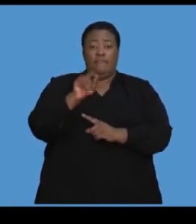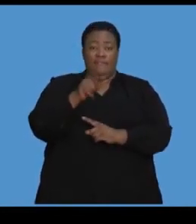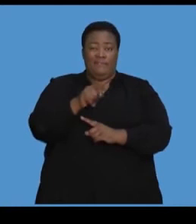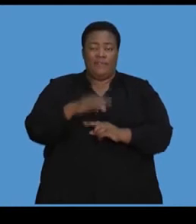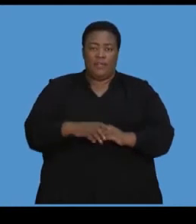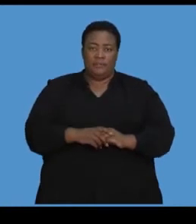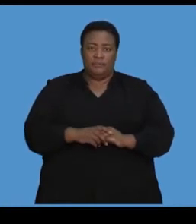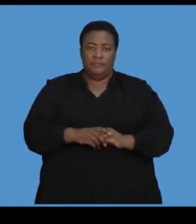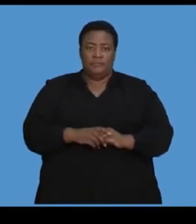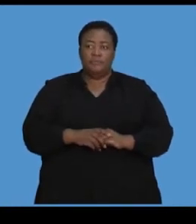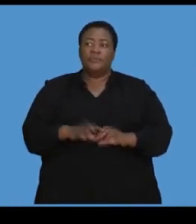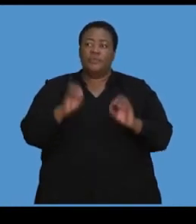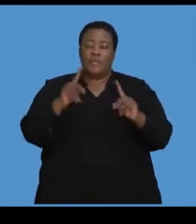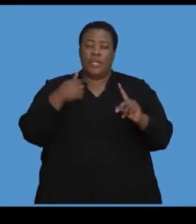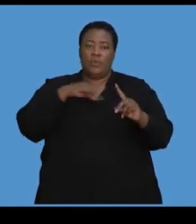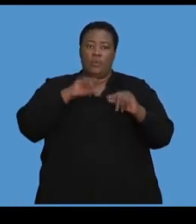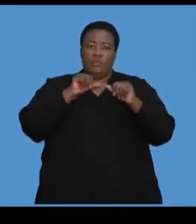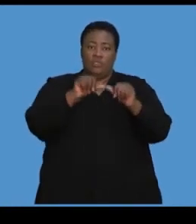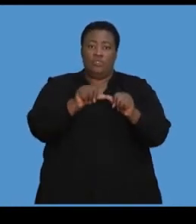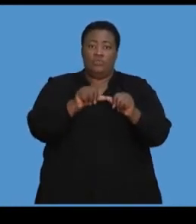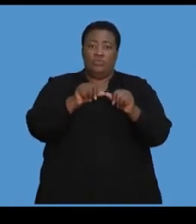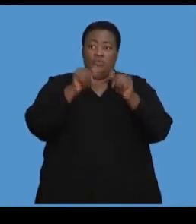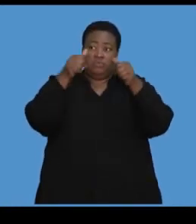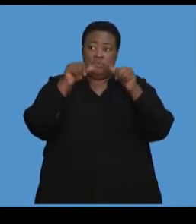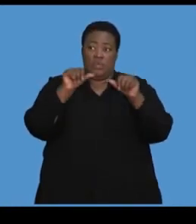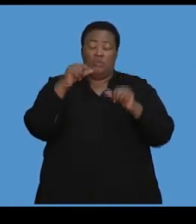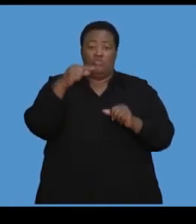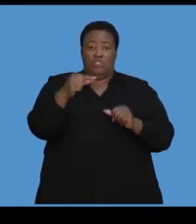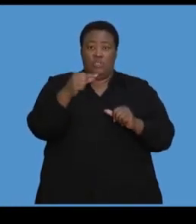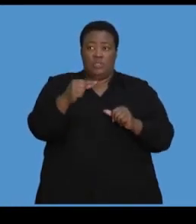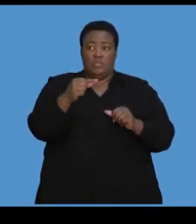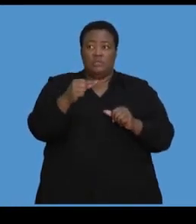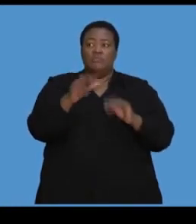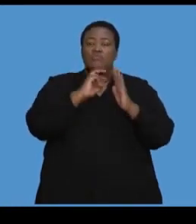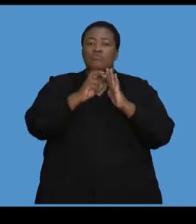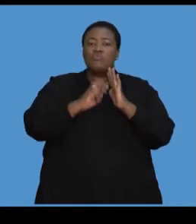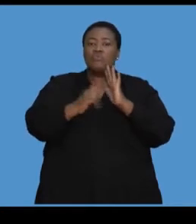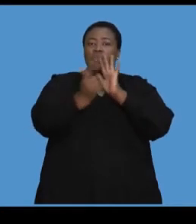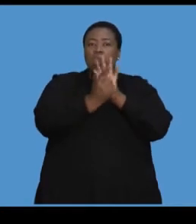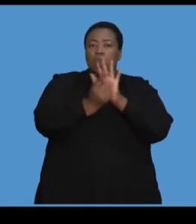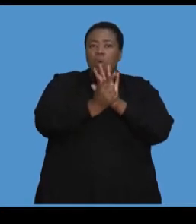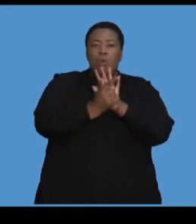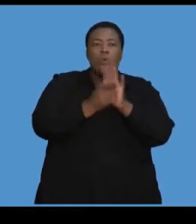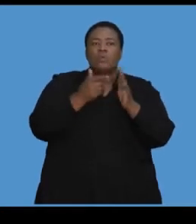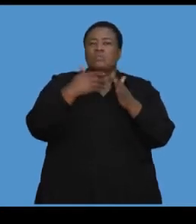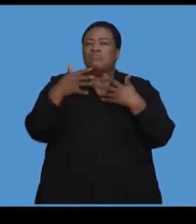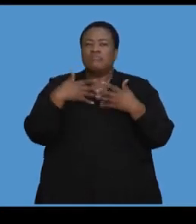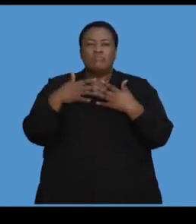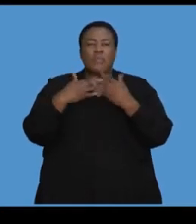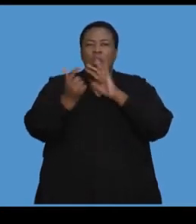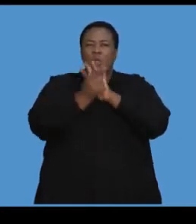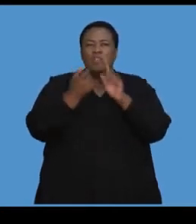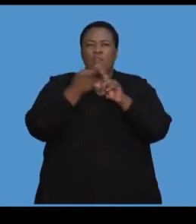there, right? We are continuing. It's G now. The removal of rules and laws or any bylaws by